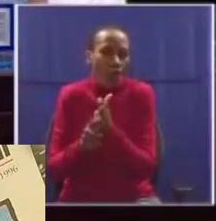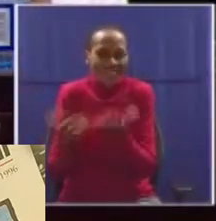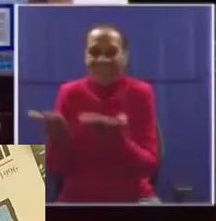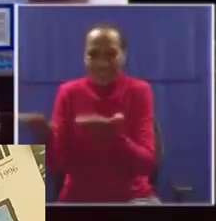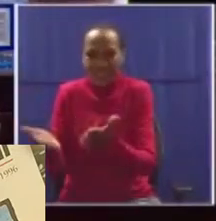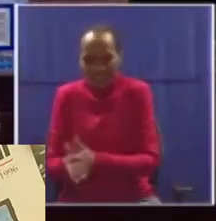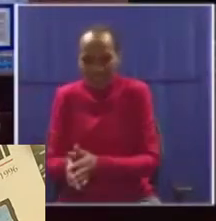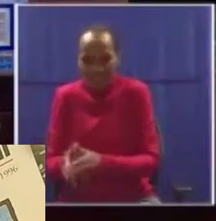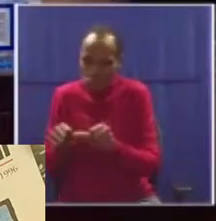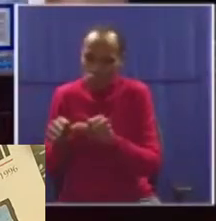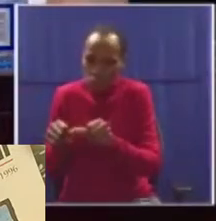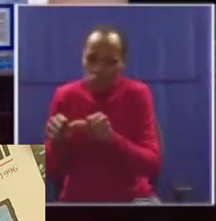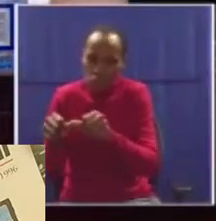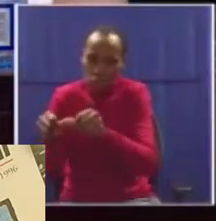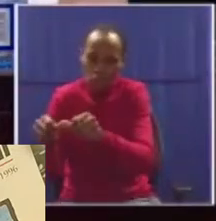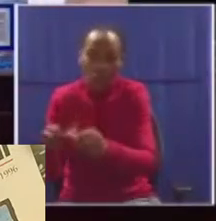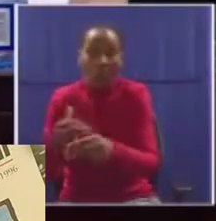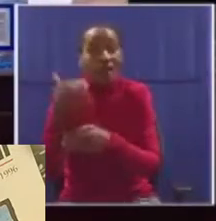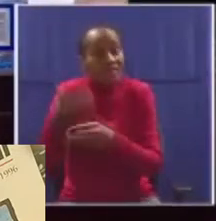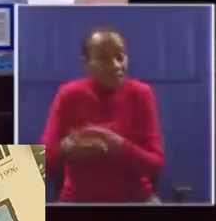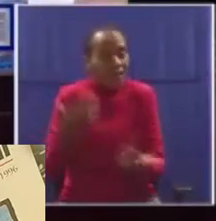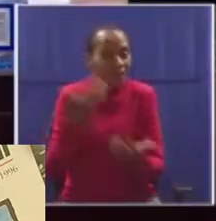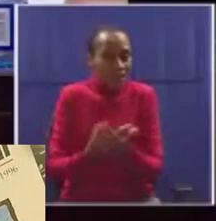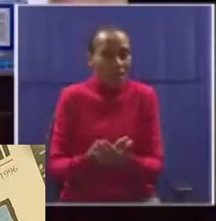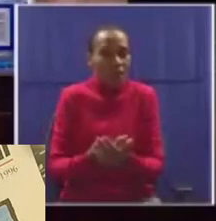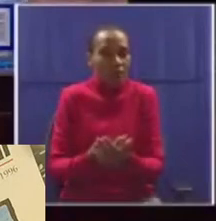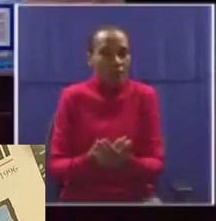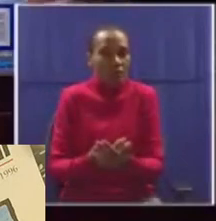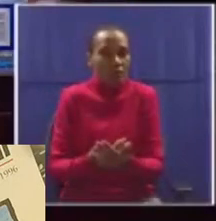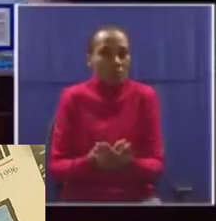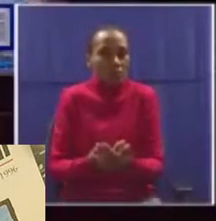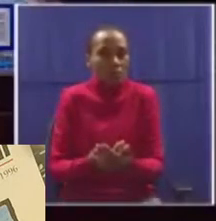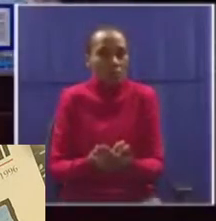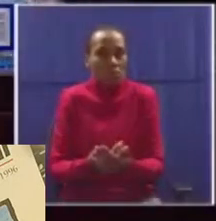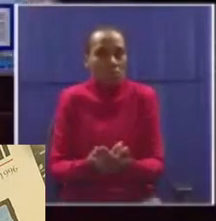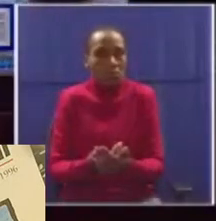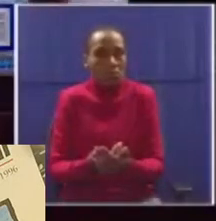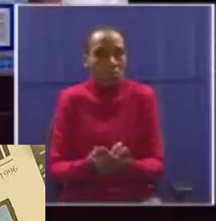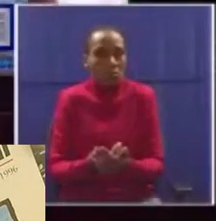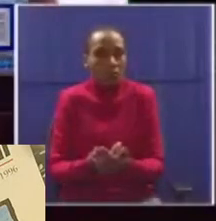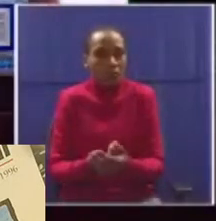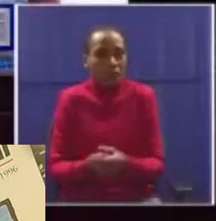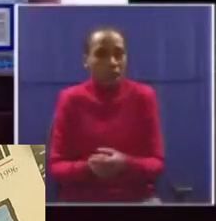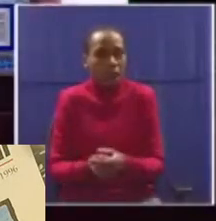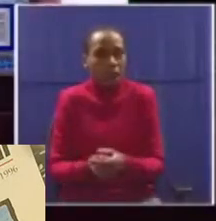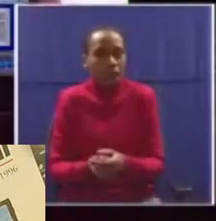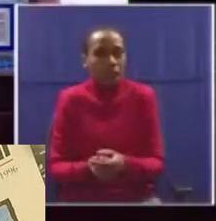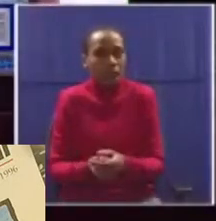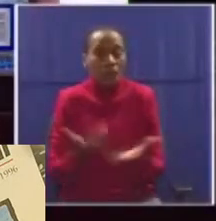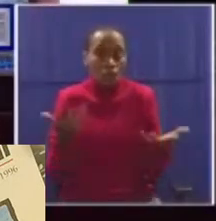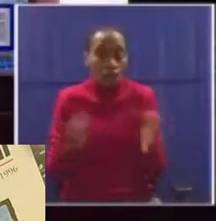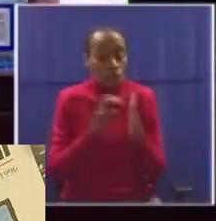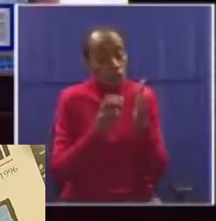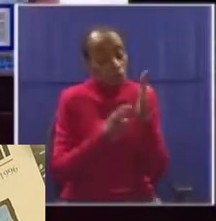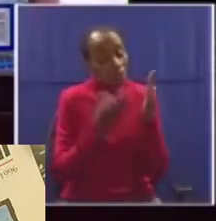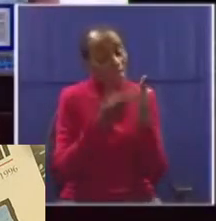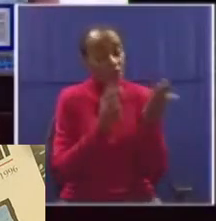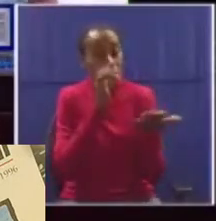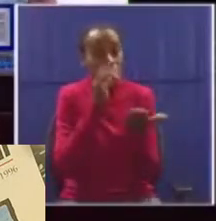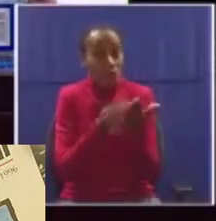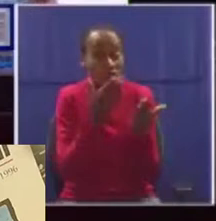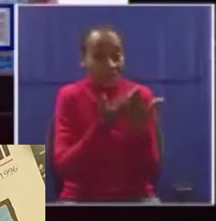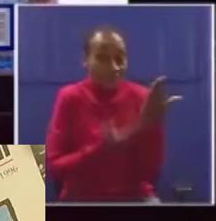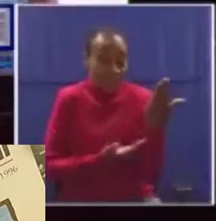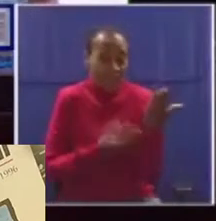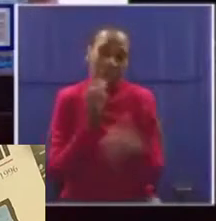and enrollment as a legal practitioner is is dependent the proposed regulations